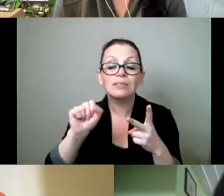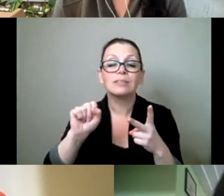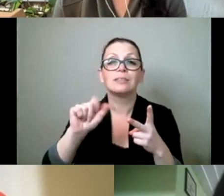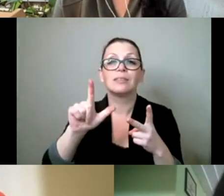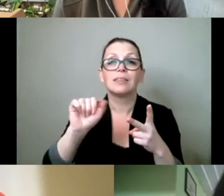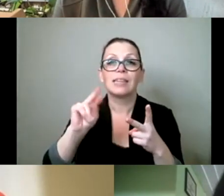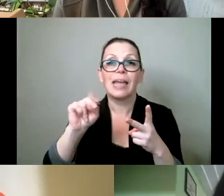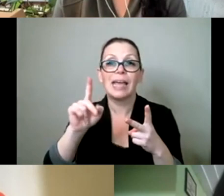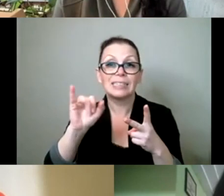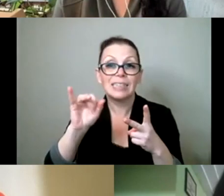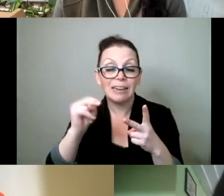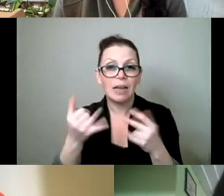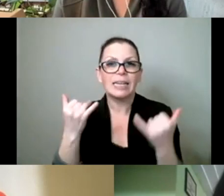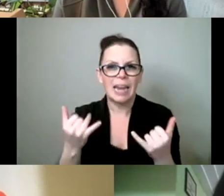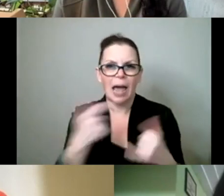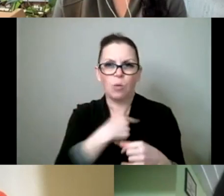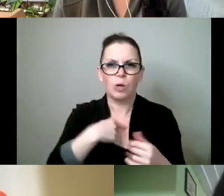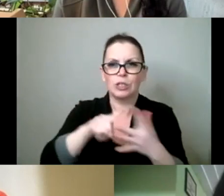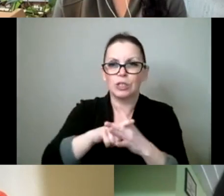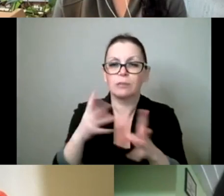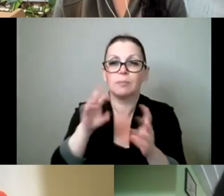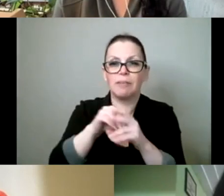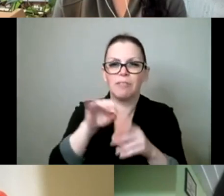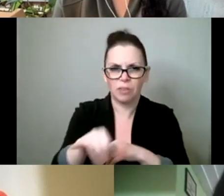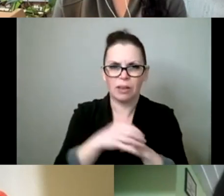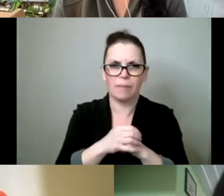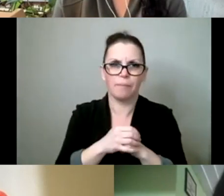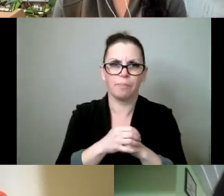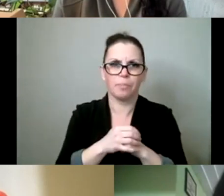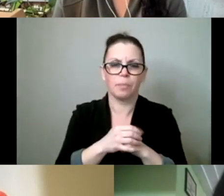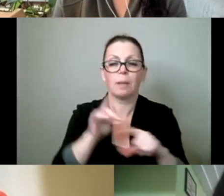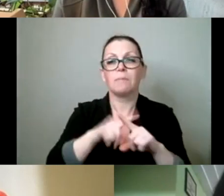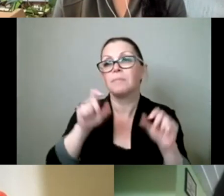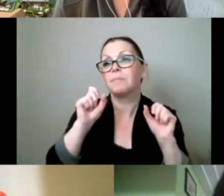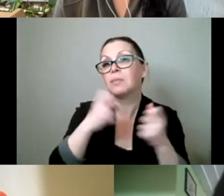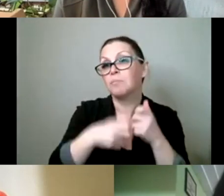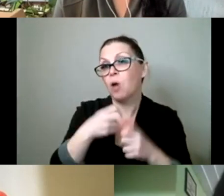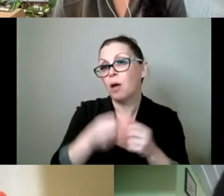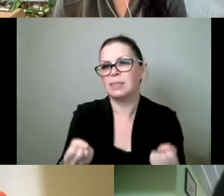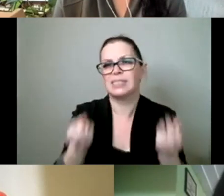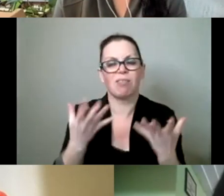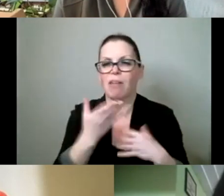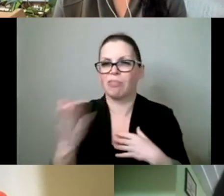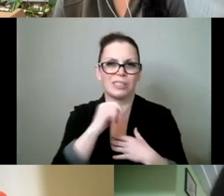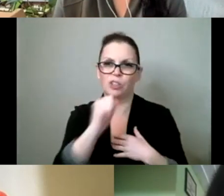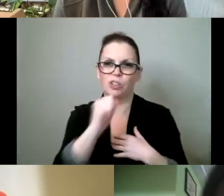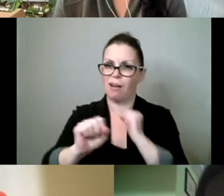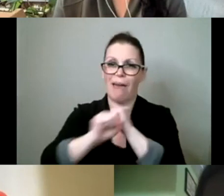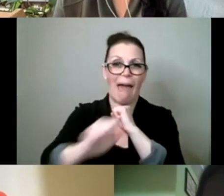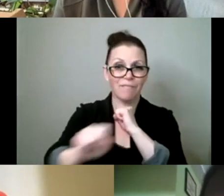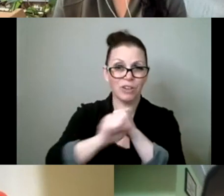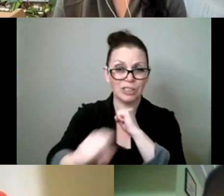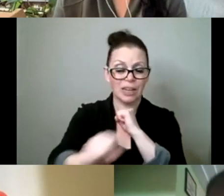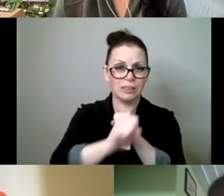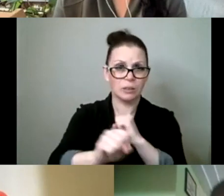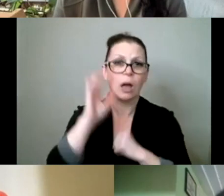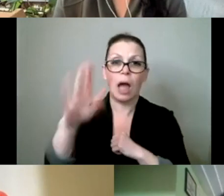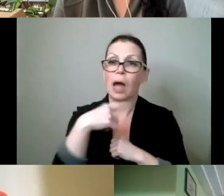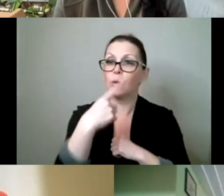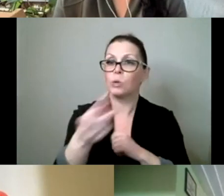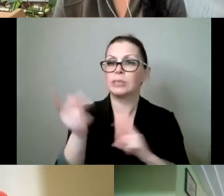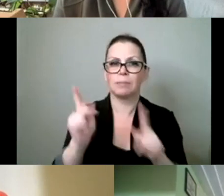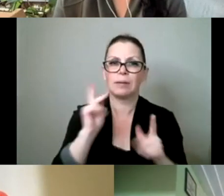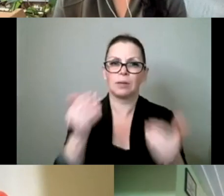And I love, like, I don't know, the problem is a lot of stuff isn't being advertised. So I would tell people to watch